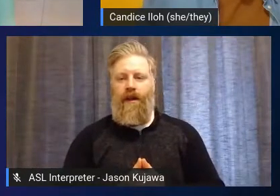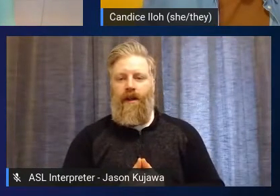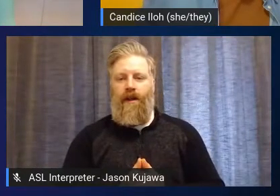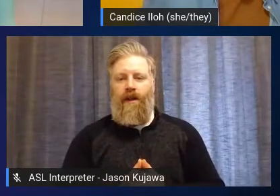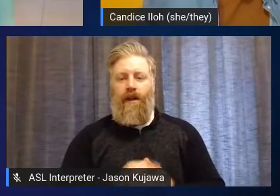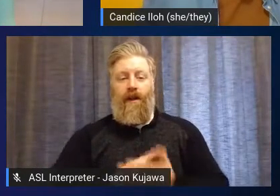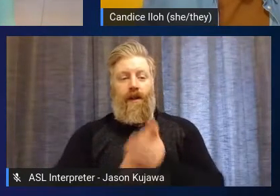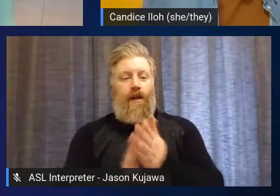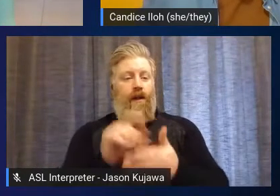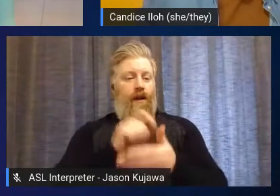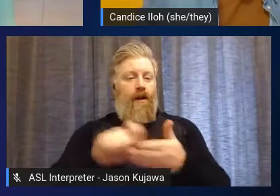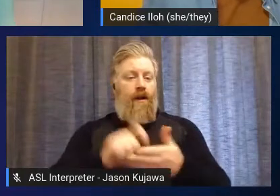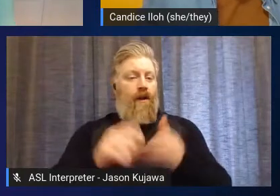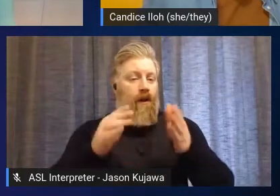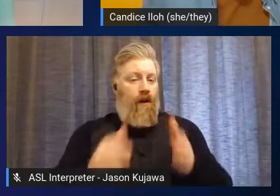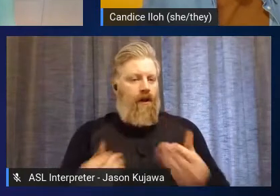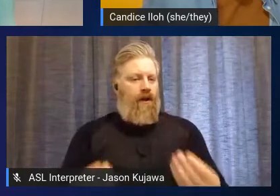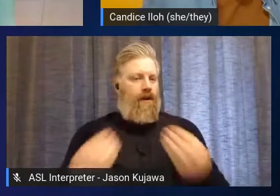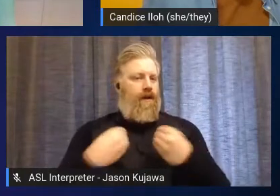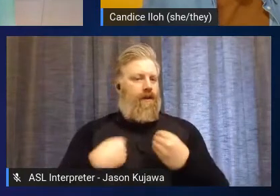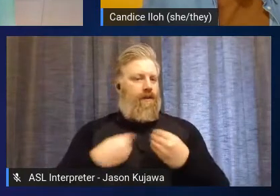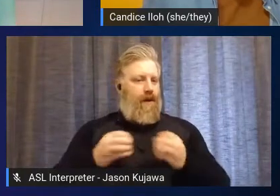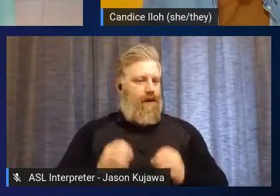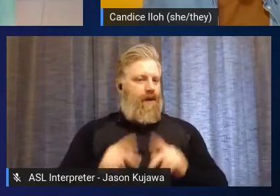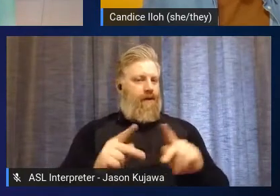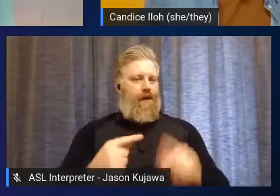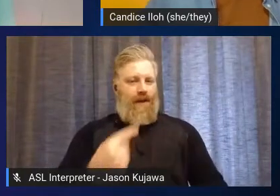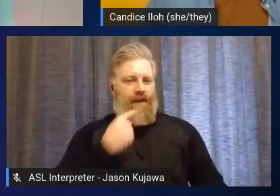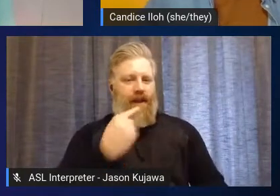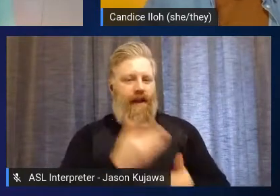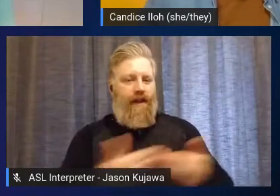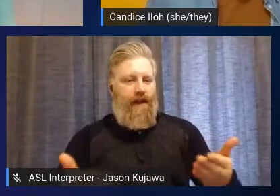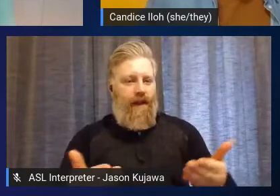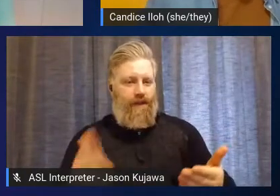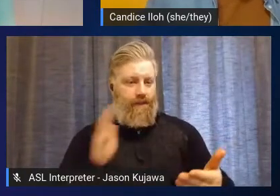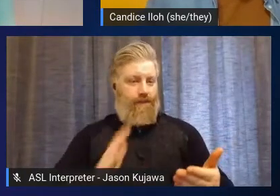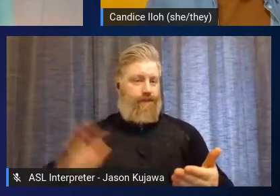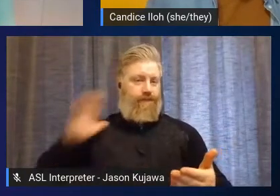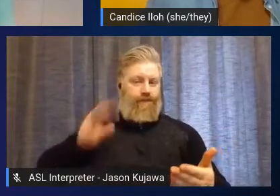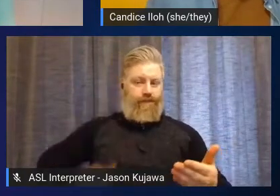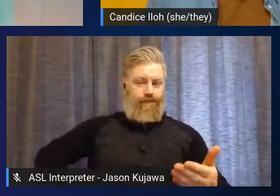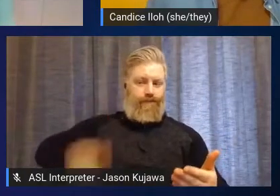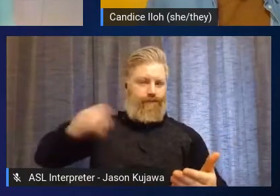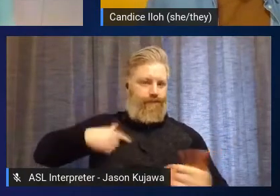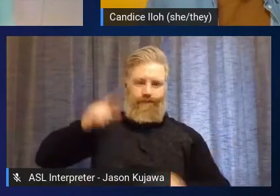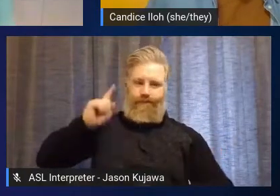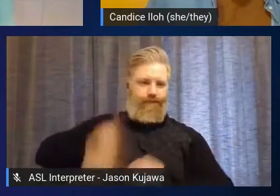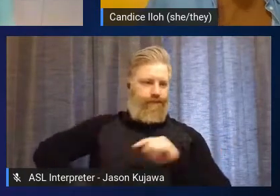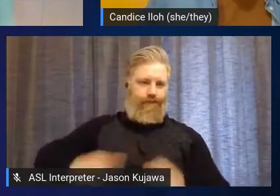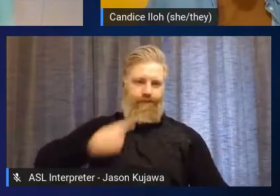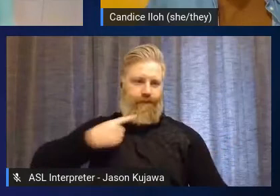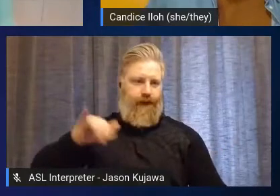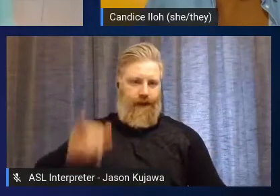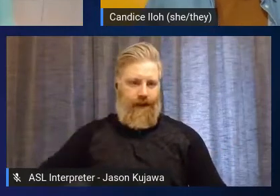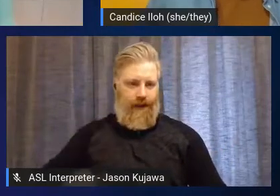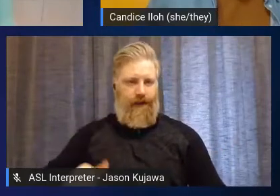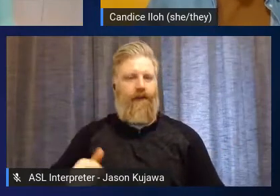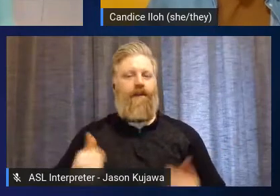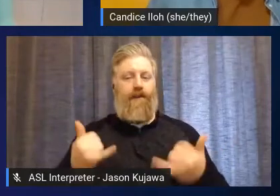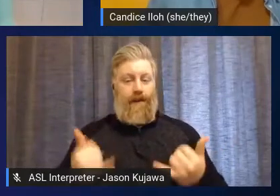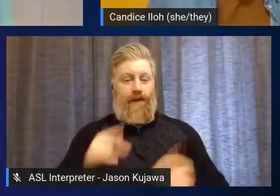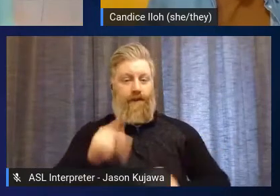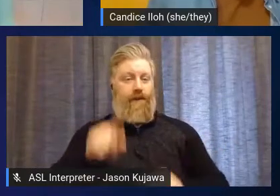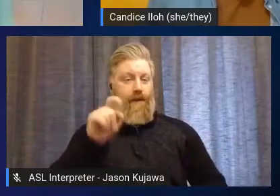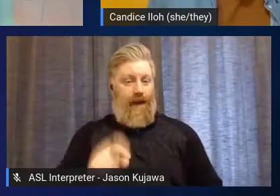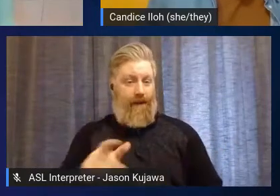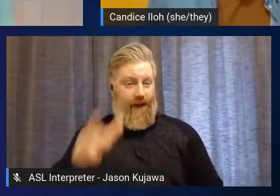author gave me the opportunity to say things that I wasn't allowed to say as a kid, and everybody has to listen to me because you're